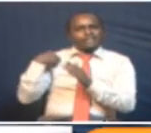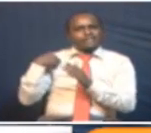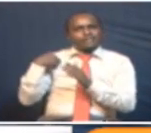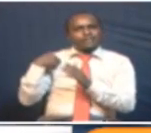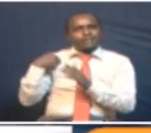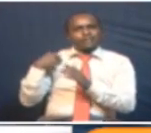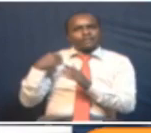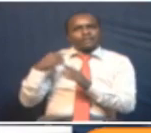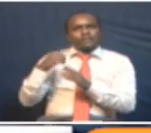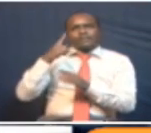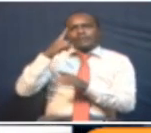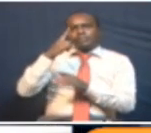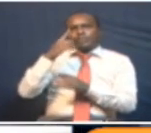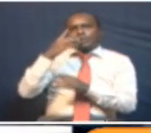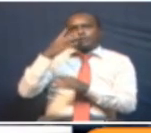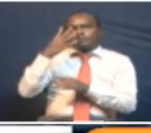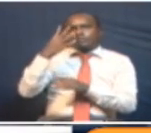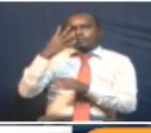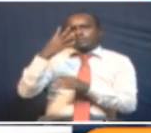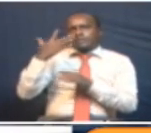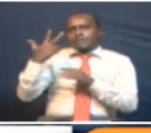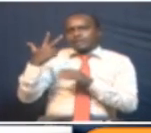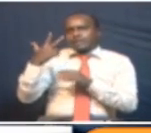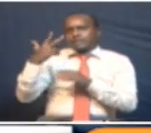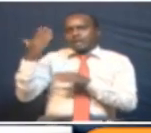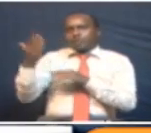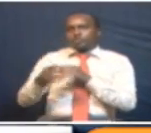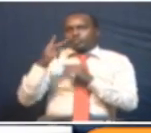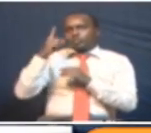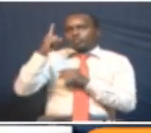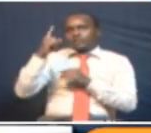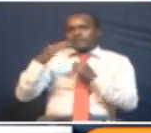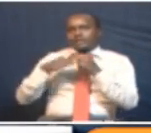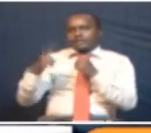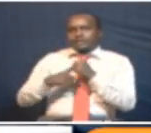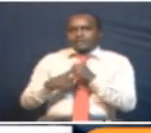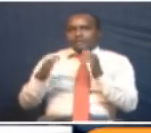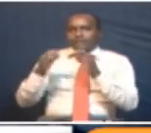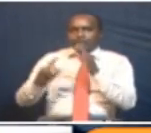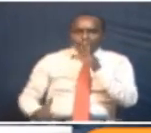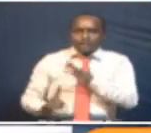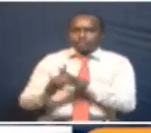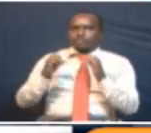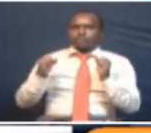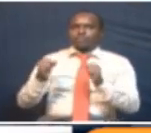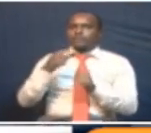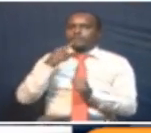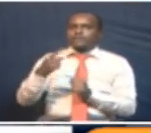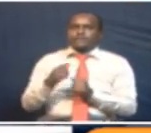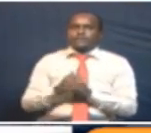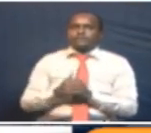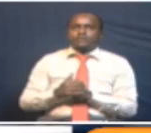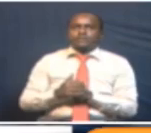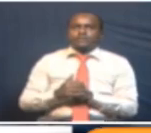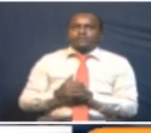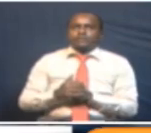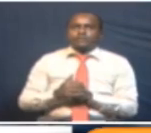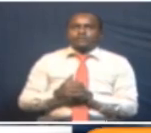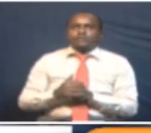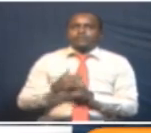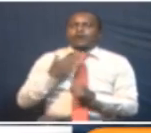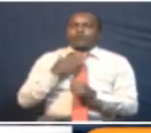number 143 out of 186 countries assessed. So if he comes out firmly and says, I want to stem or contain